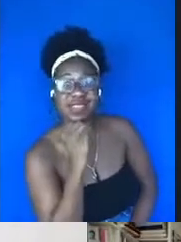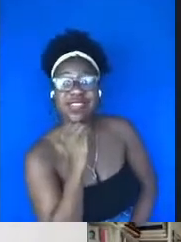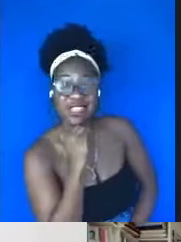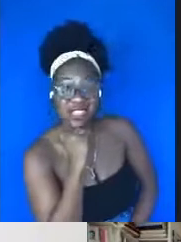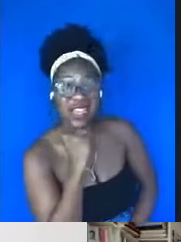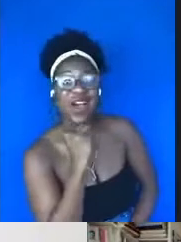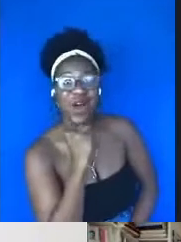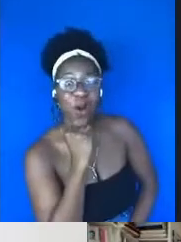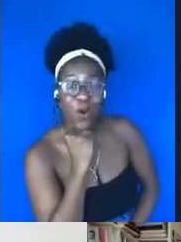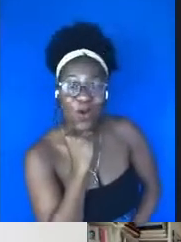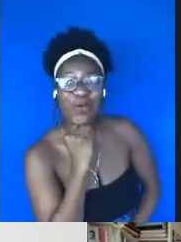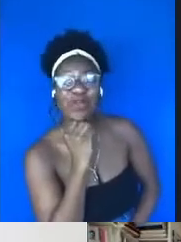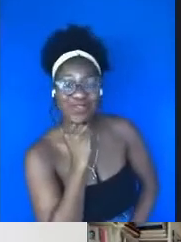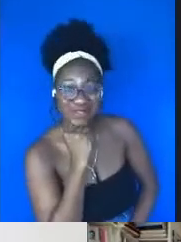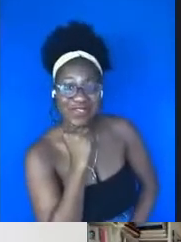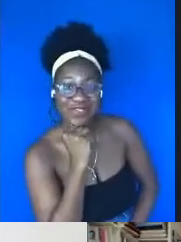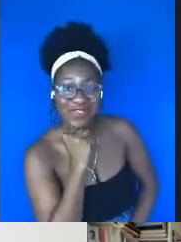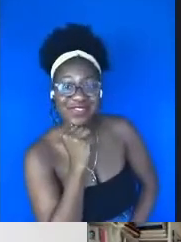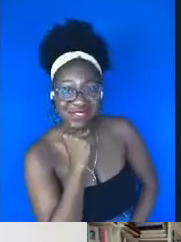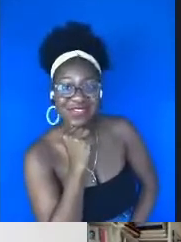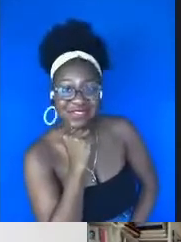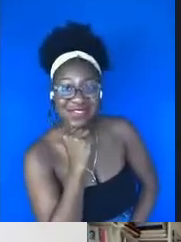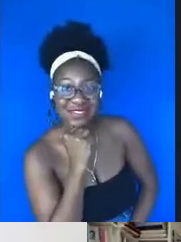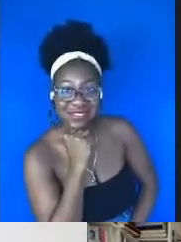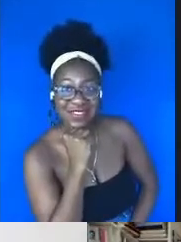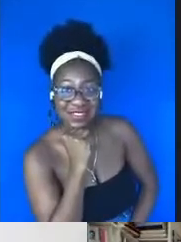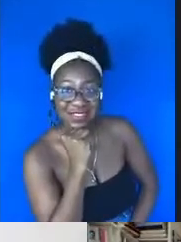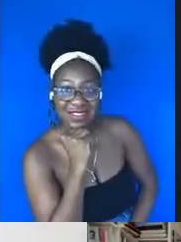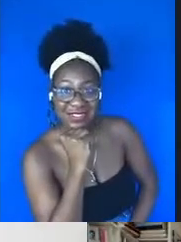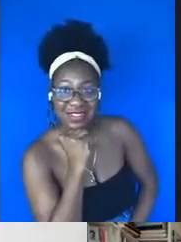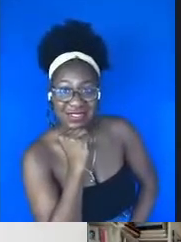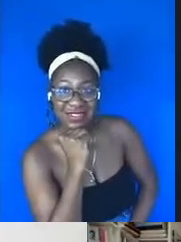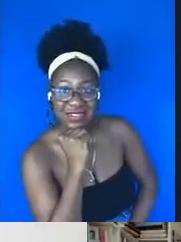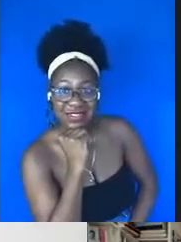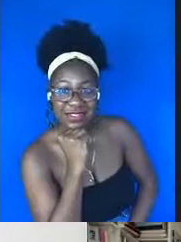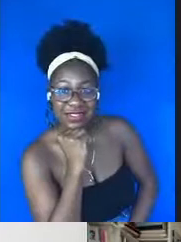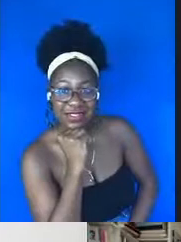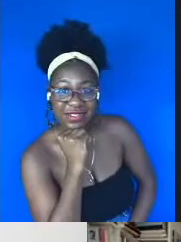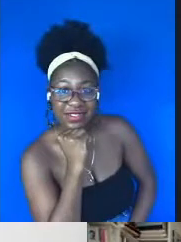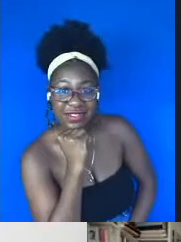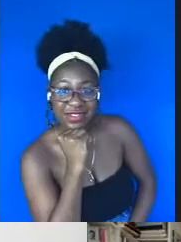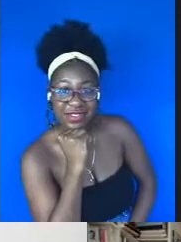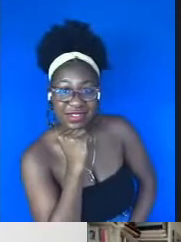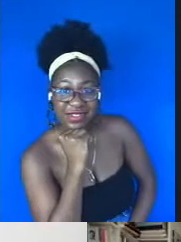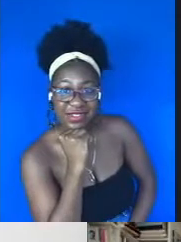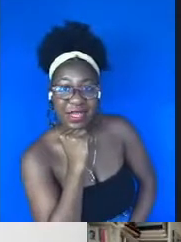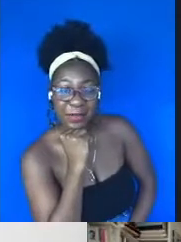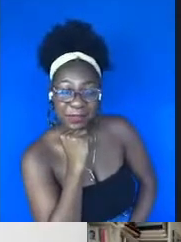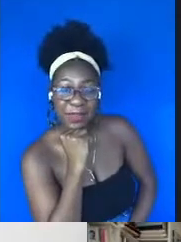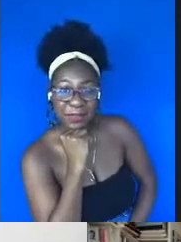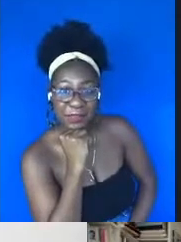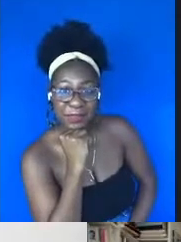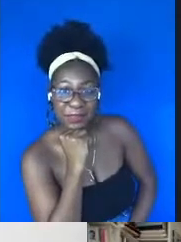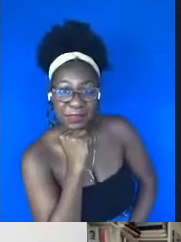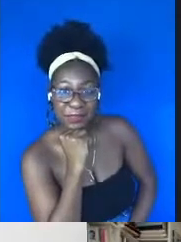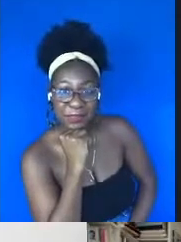old thing, is when you put a root on someone, something bad might happen and you have to go to somebody else to get rid of it. It's kind of blended in